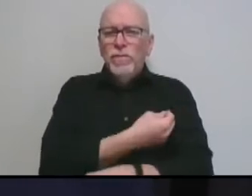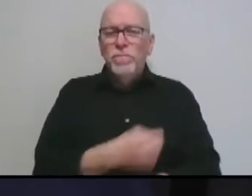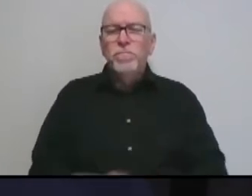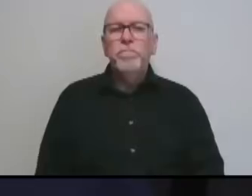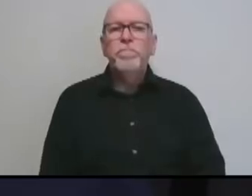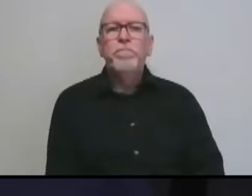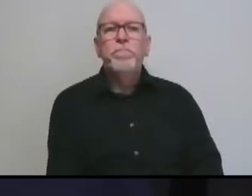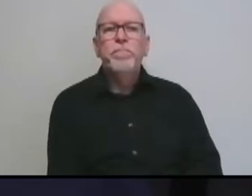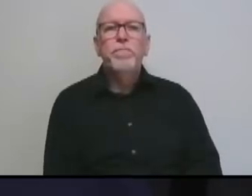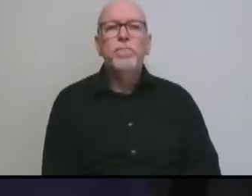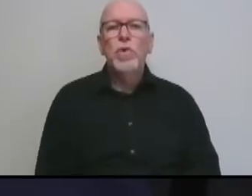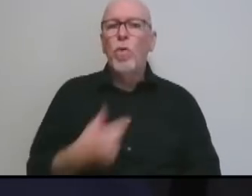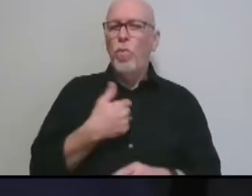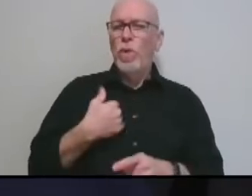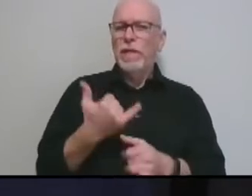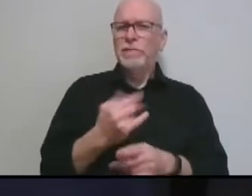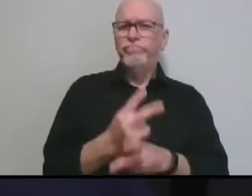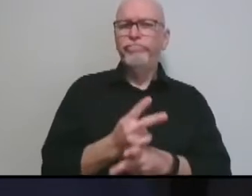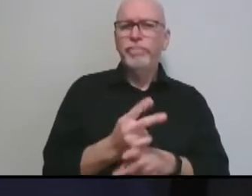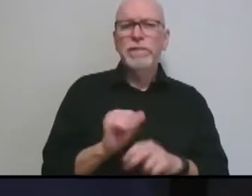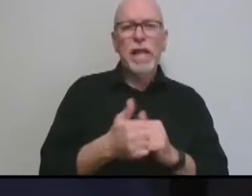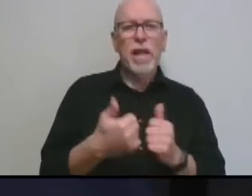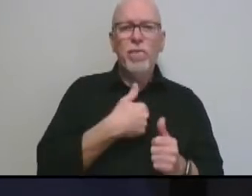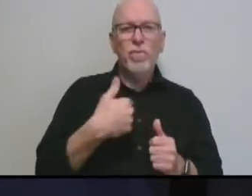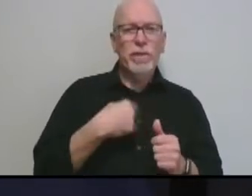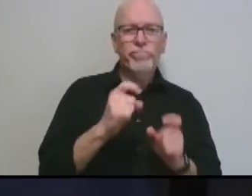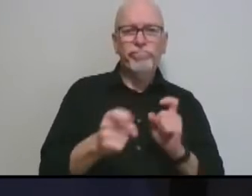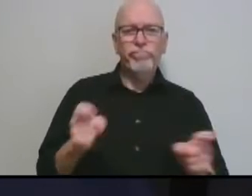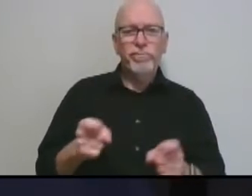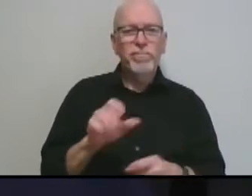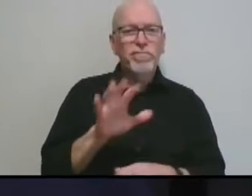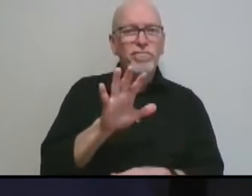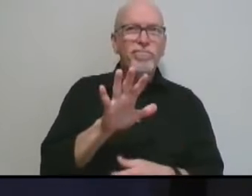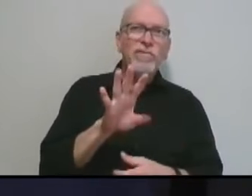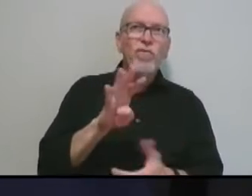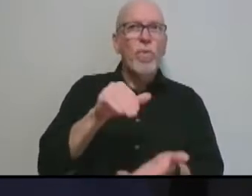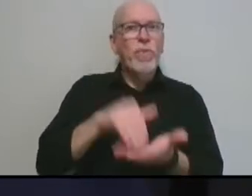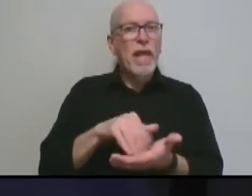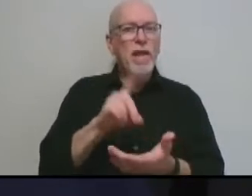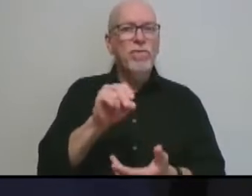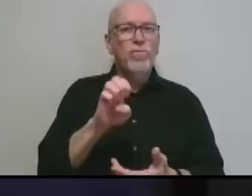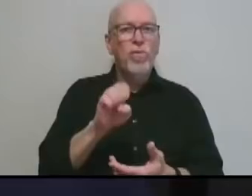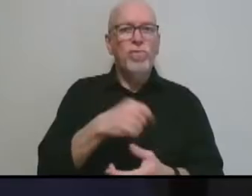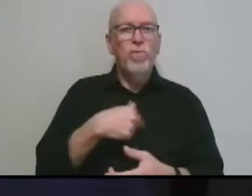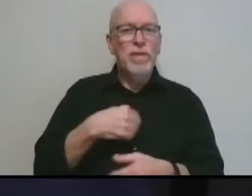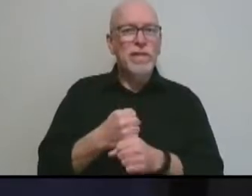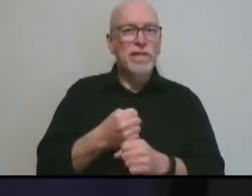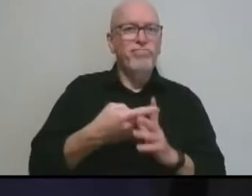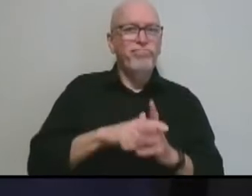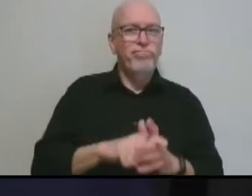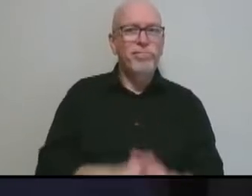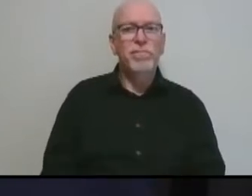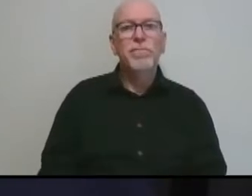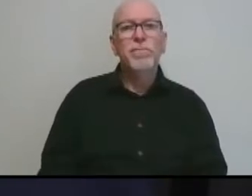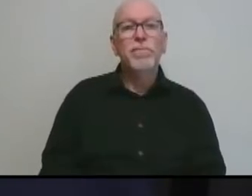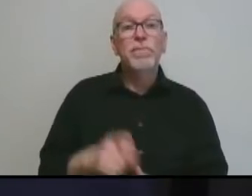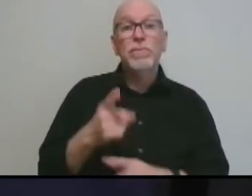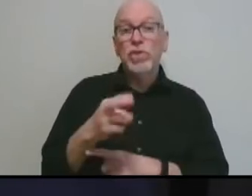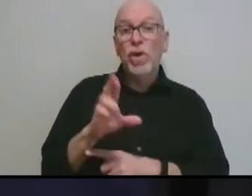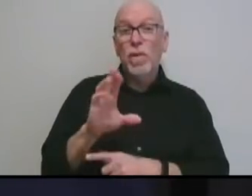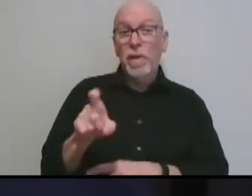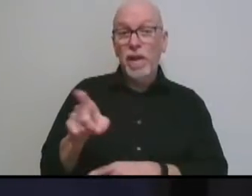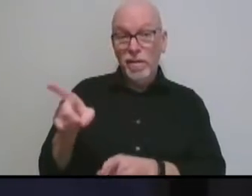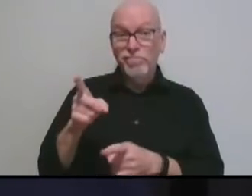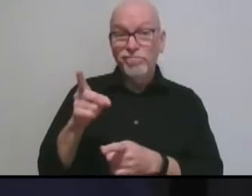So we're being very careful about how we allocate the nearly 54,000 doses we received initially. As Dr. Box noted, more